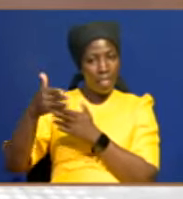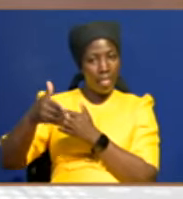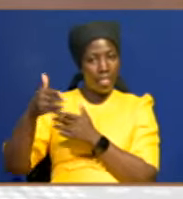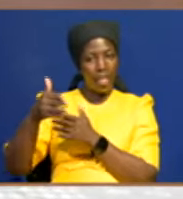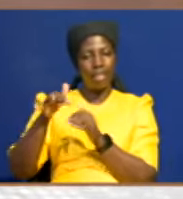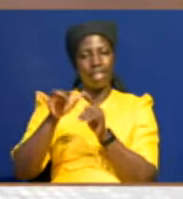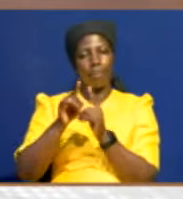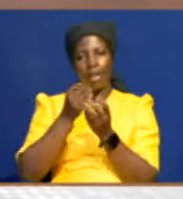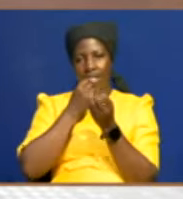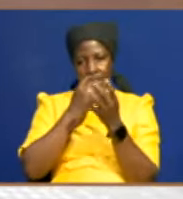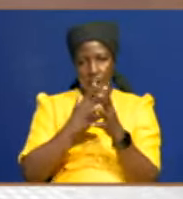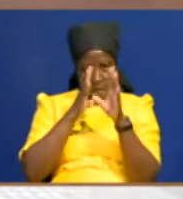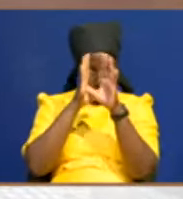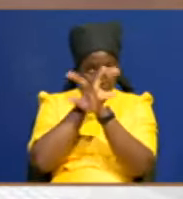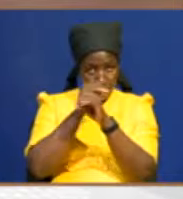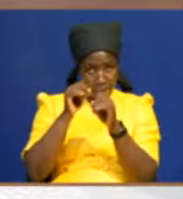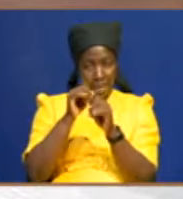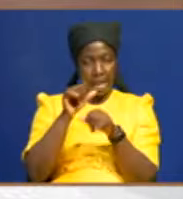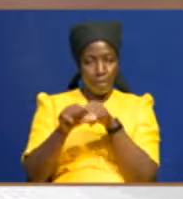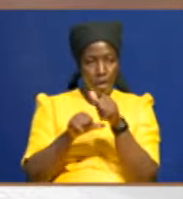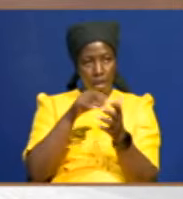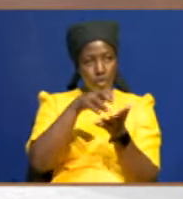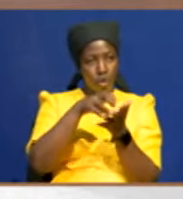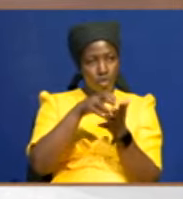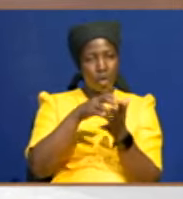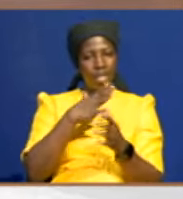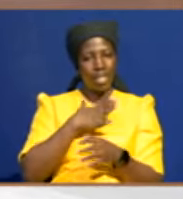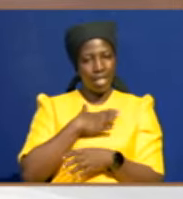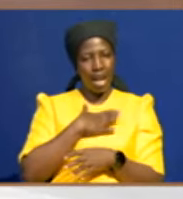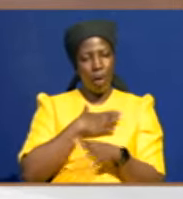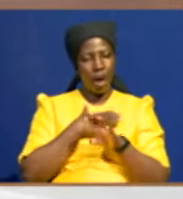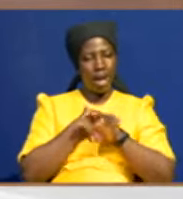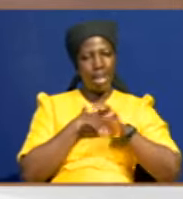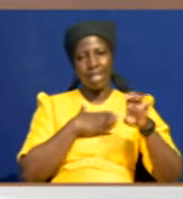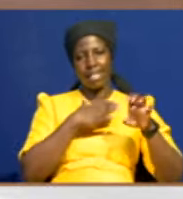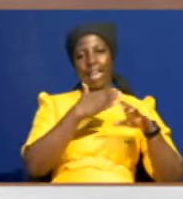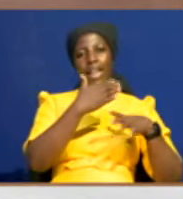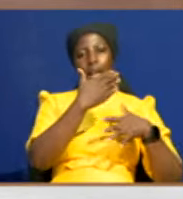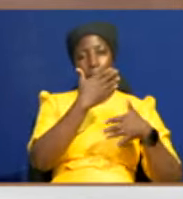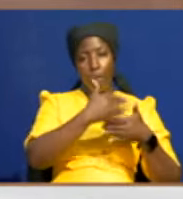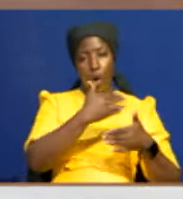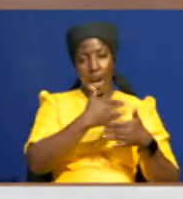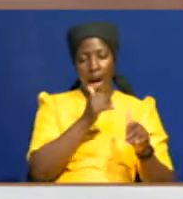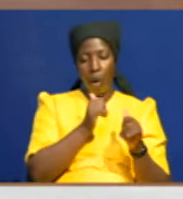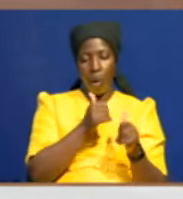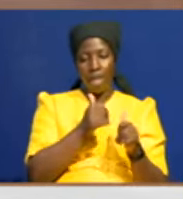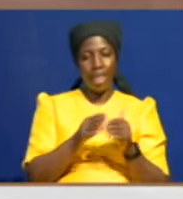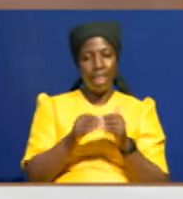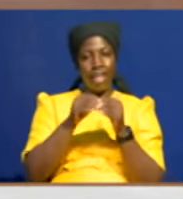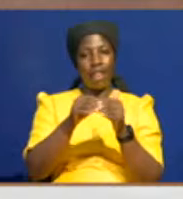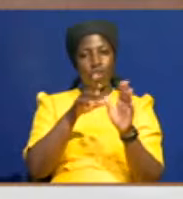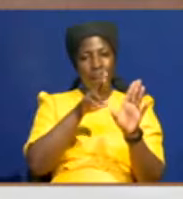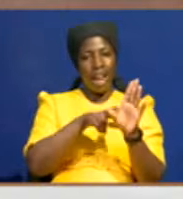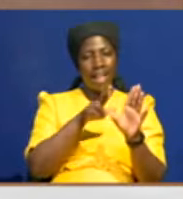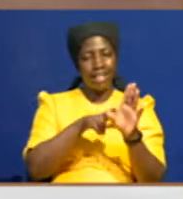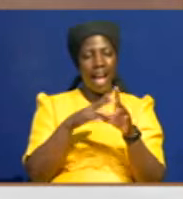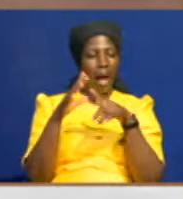informed Mr. President on the situation behind our eastern border, which results from the Russian aggression against